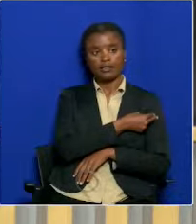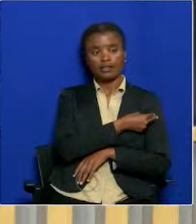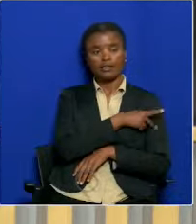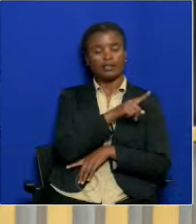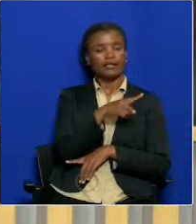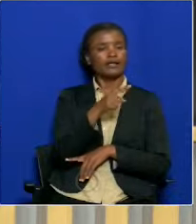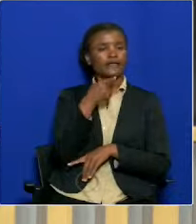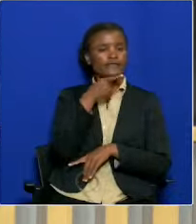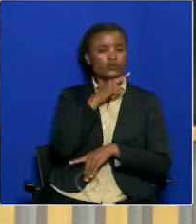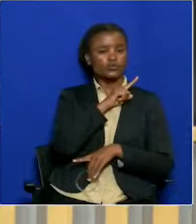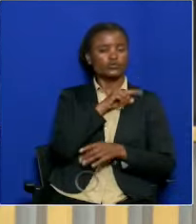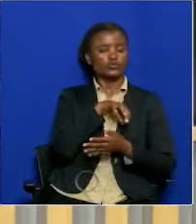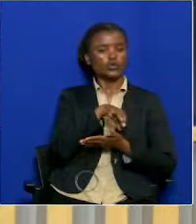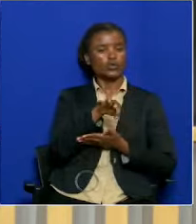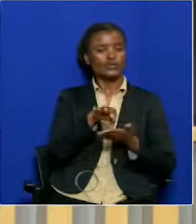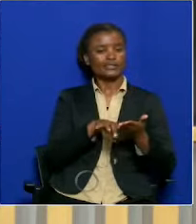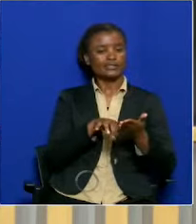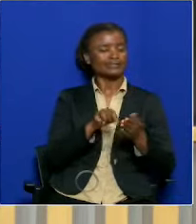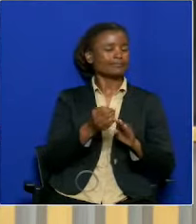way before that.